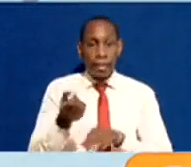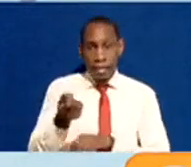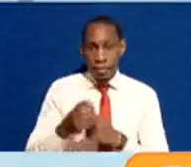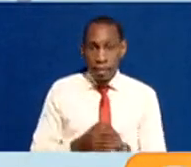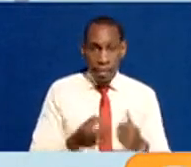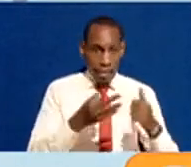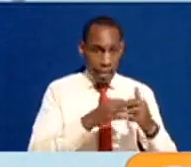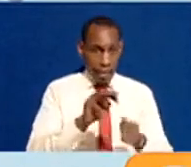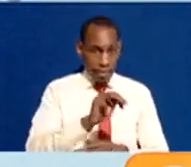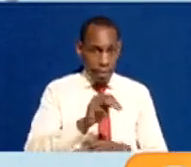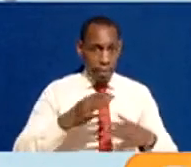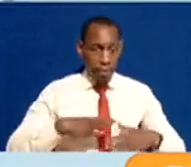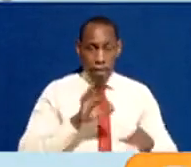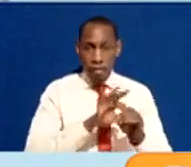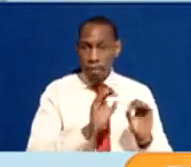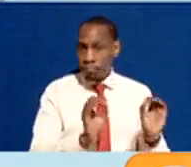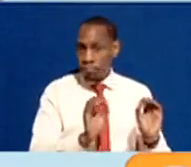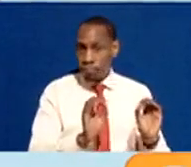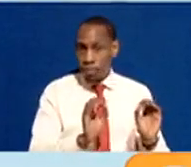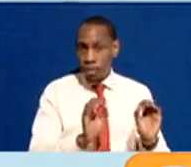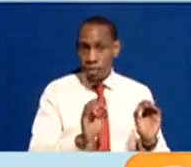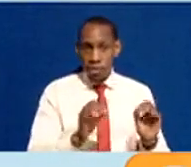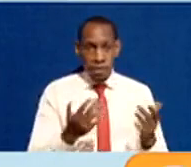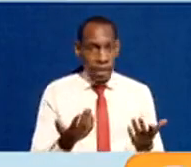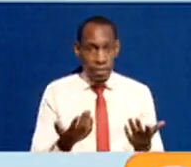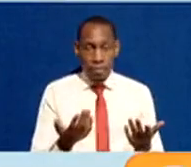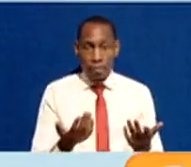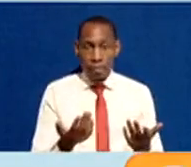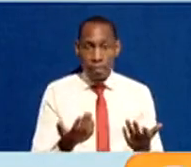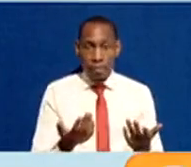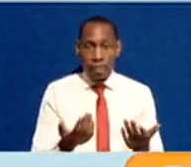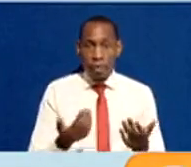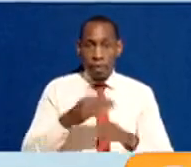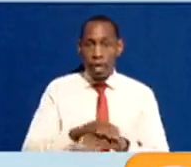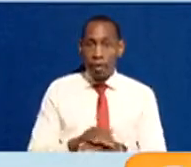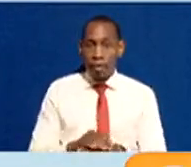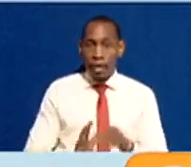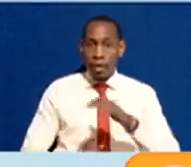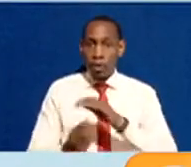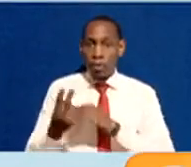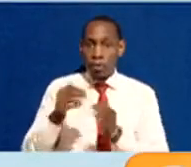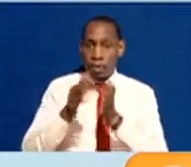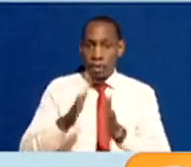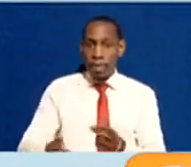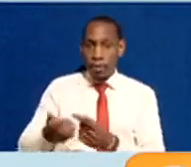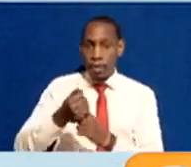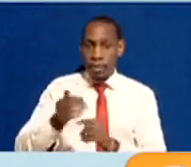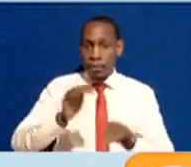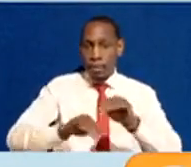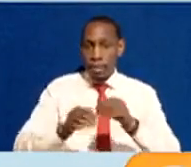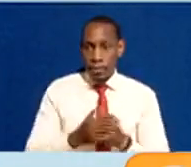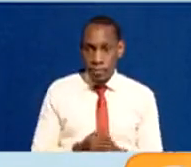the 8 million who did not vote were far more than what each of the top two candidates garnered in the